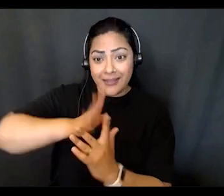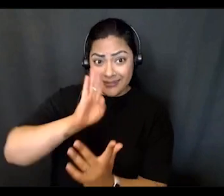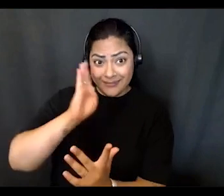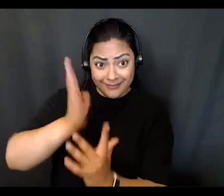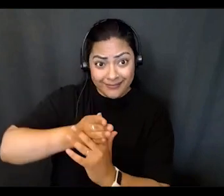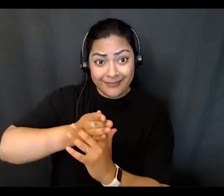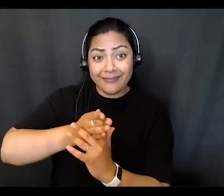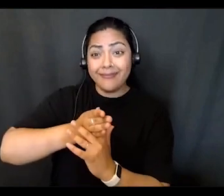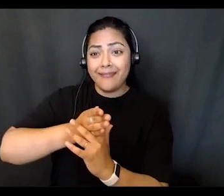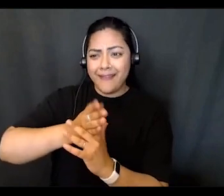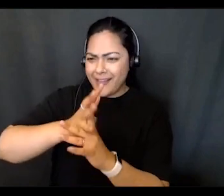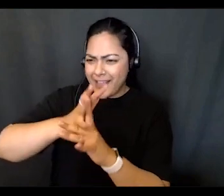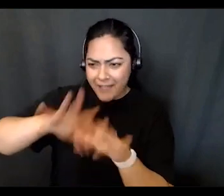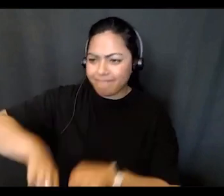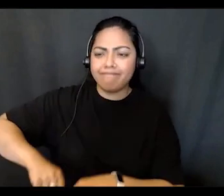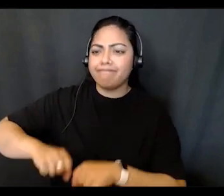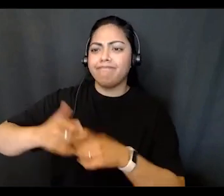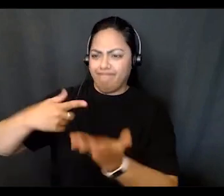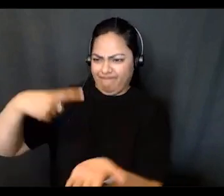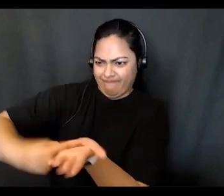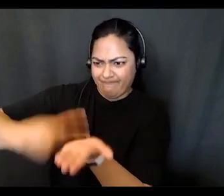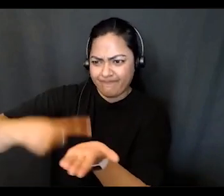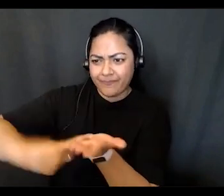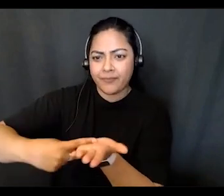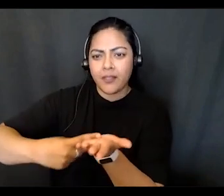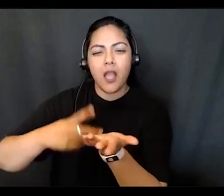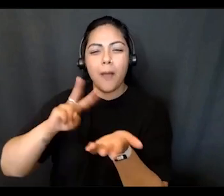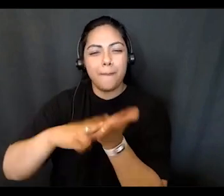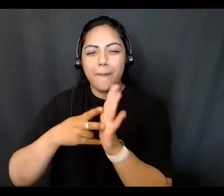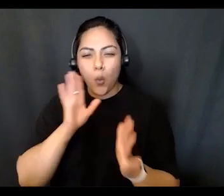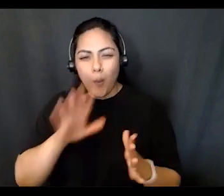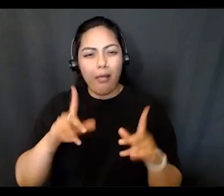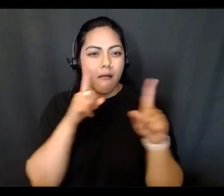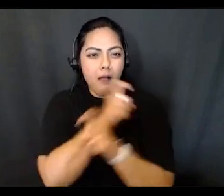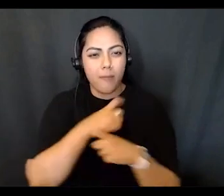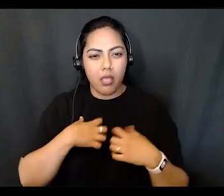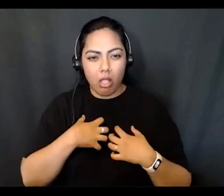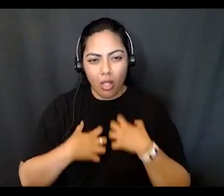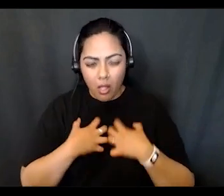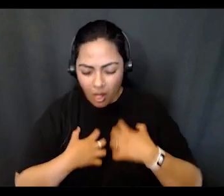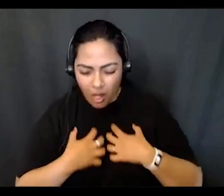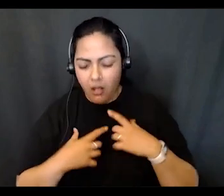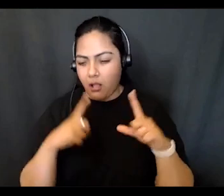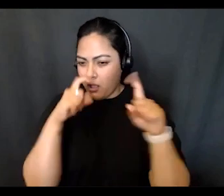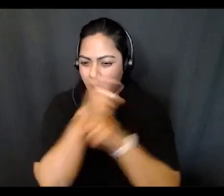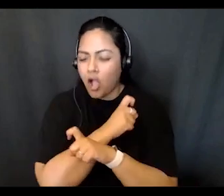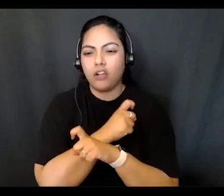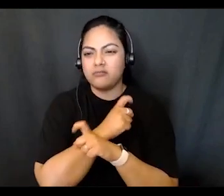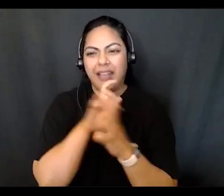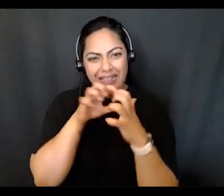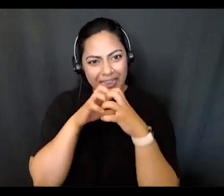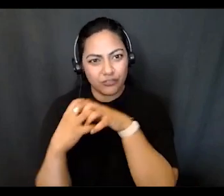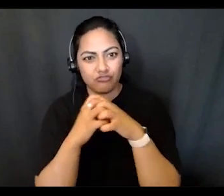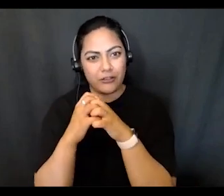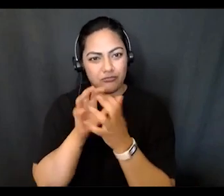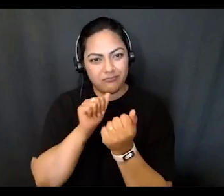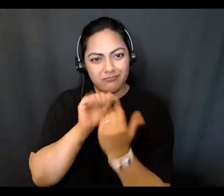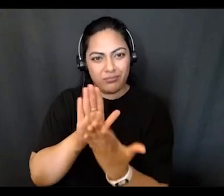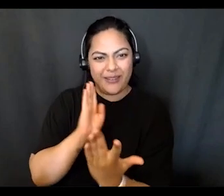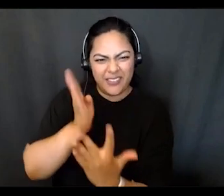complicated conversations and develop an in-depth intersectional intervention. Next slide,